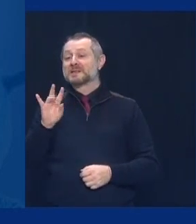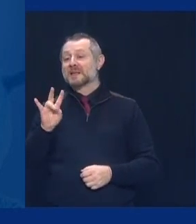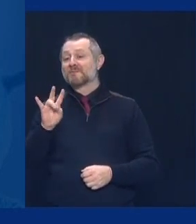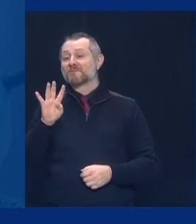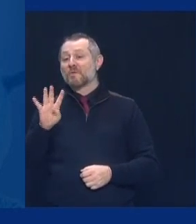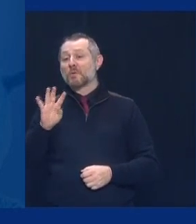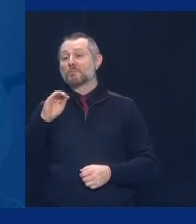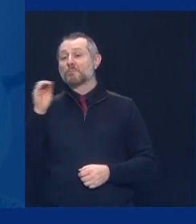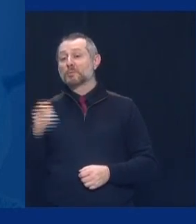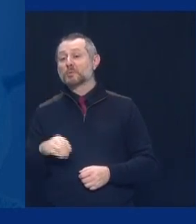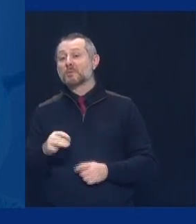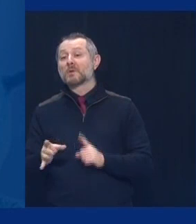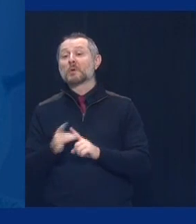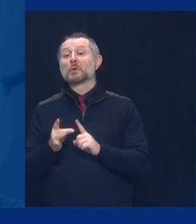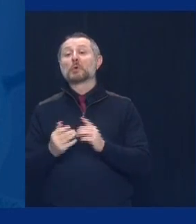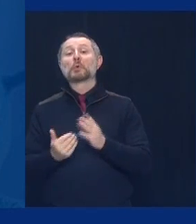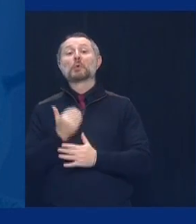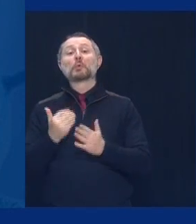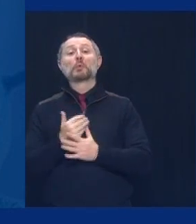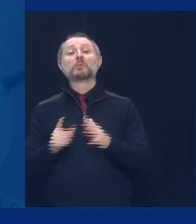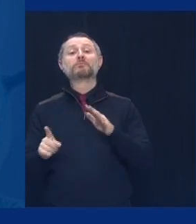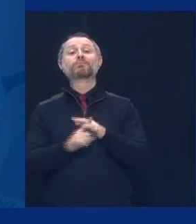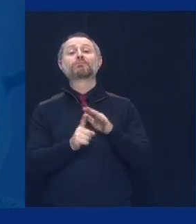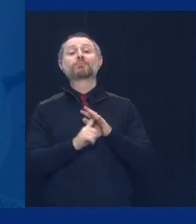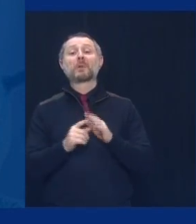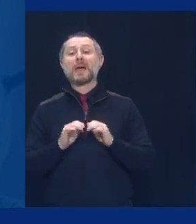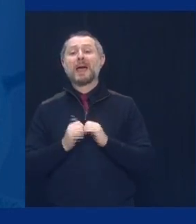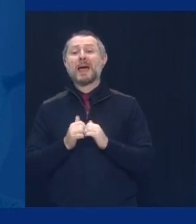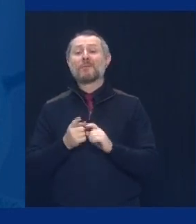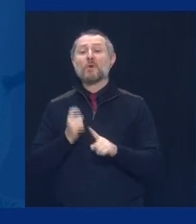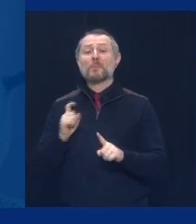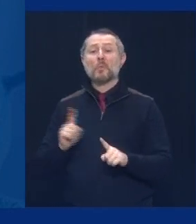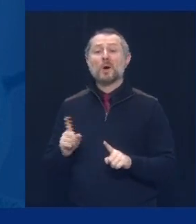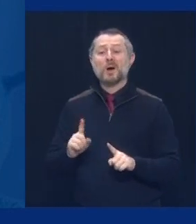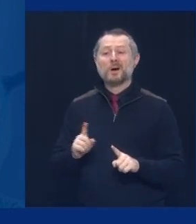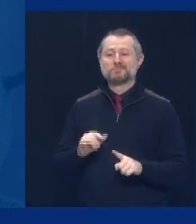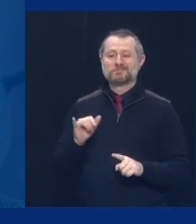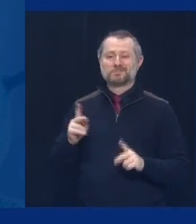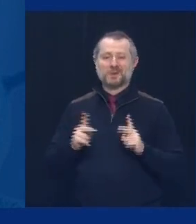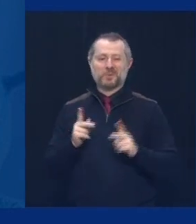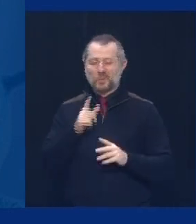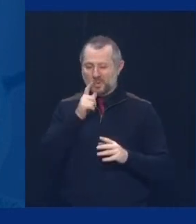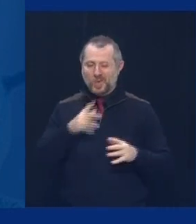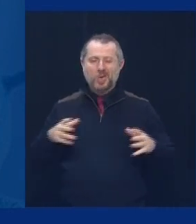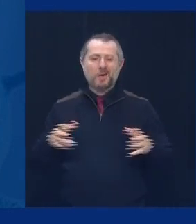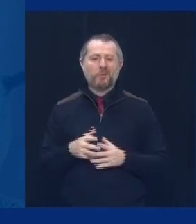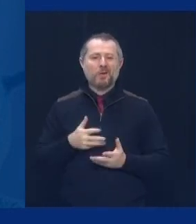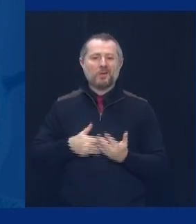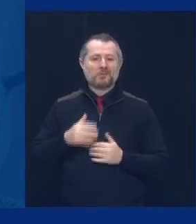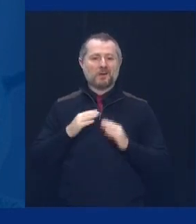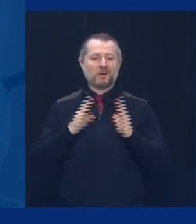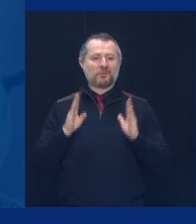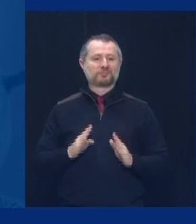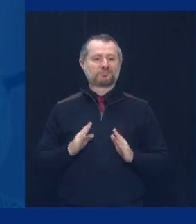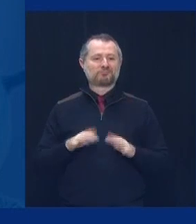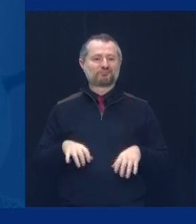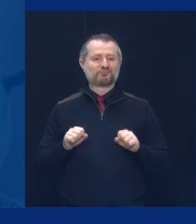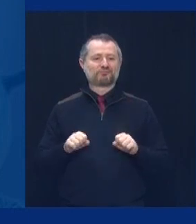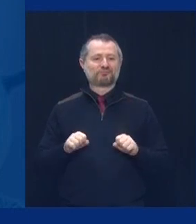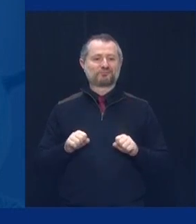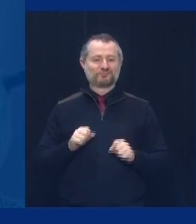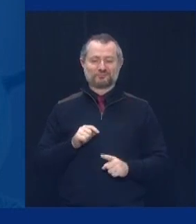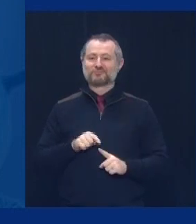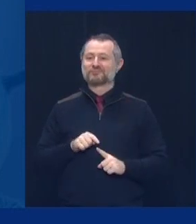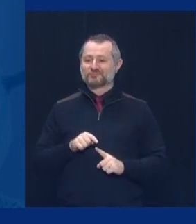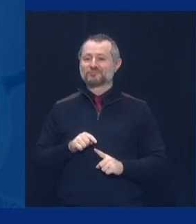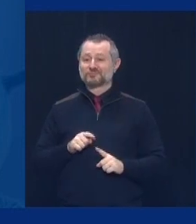74% of the new cases are coming from household gatherings, living room spread.